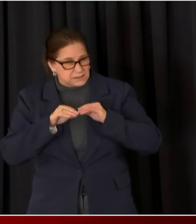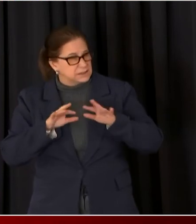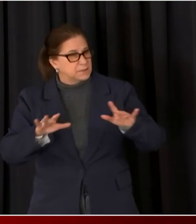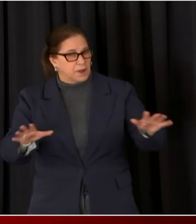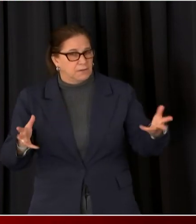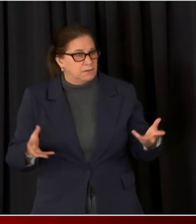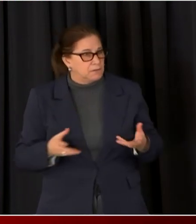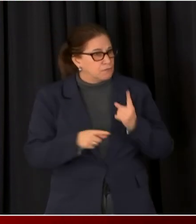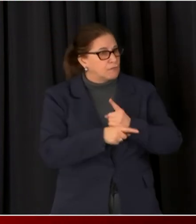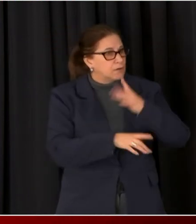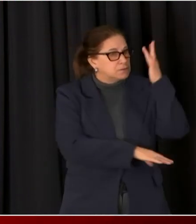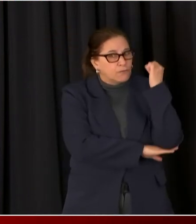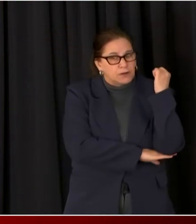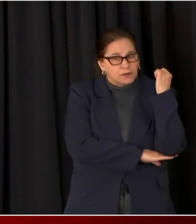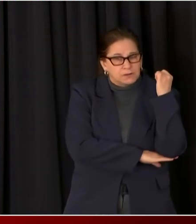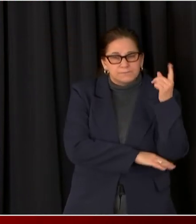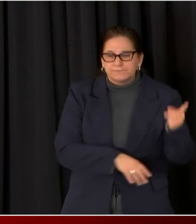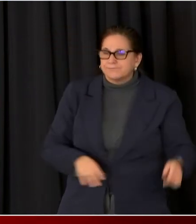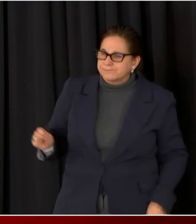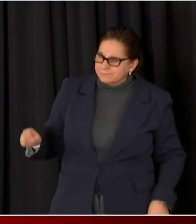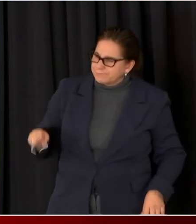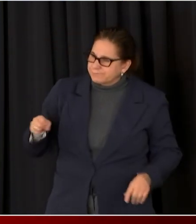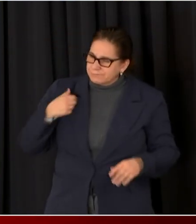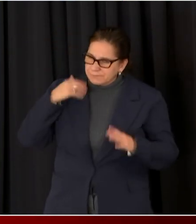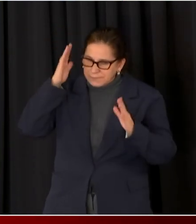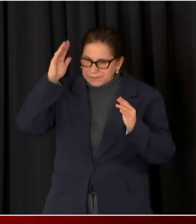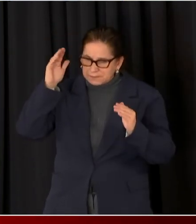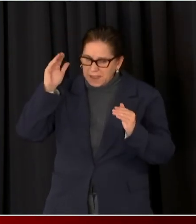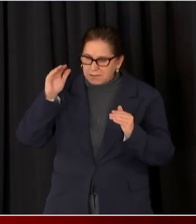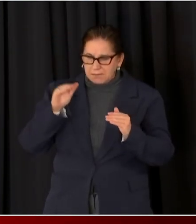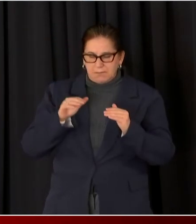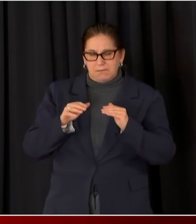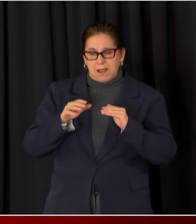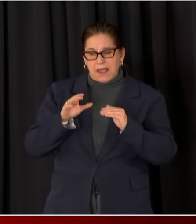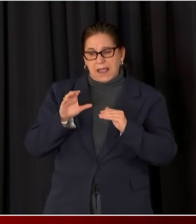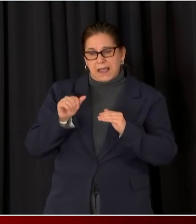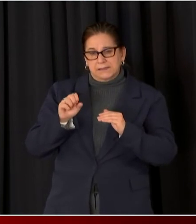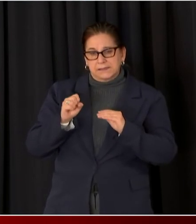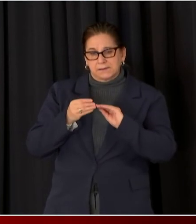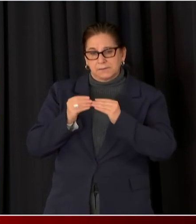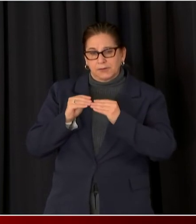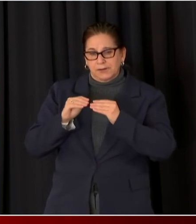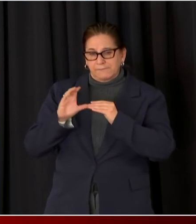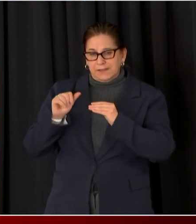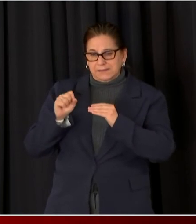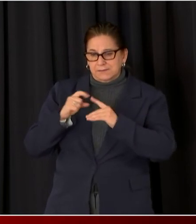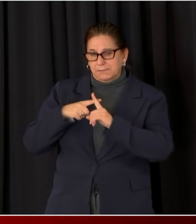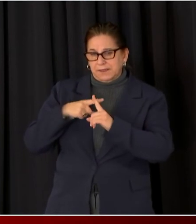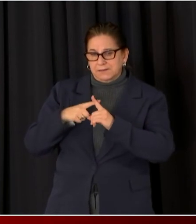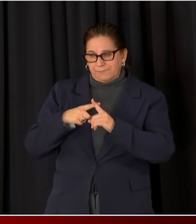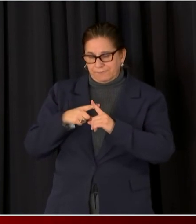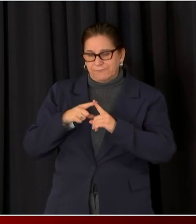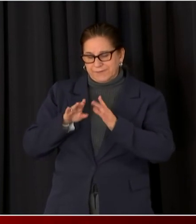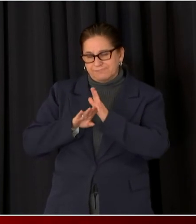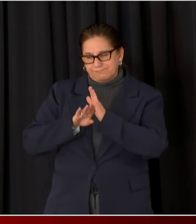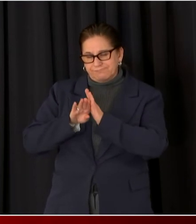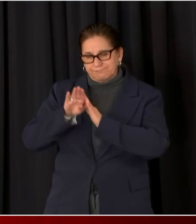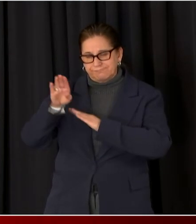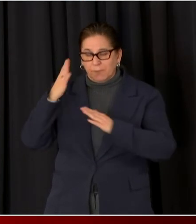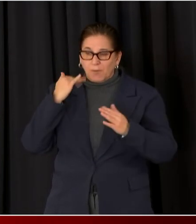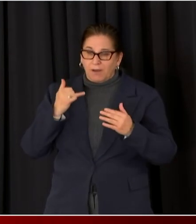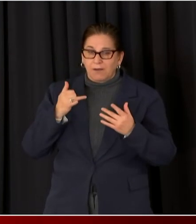We expected to have an increasing trend if people traveled, got together in groups, et cetera. So,